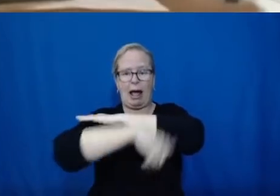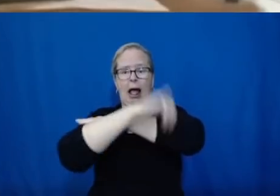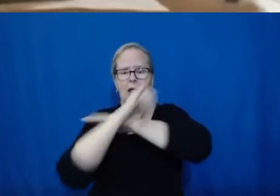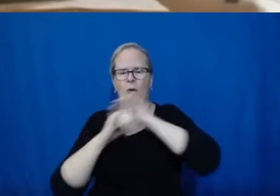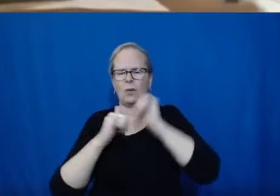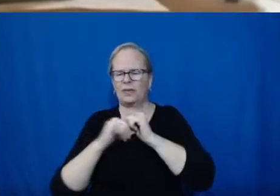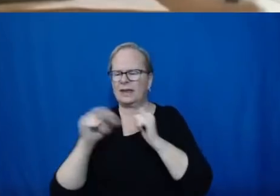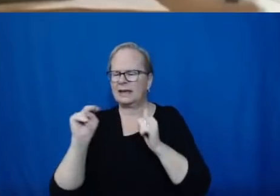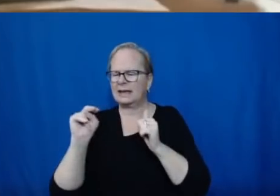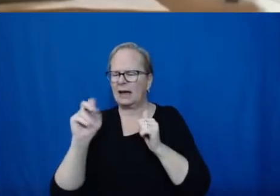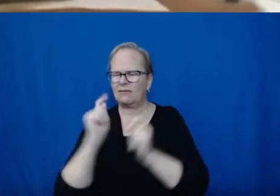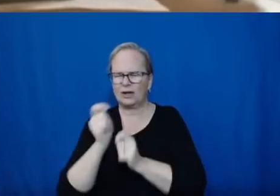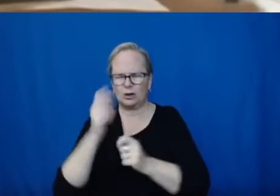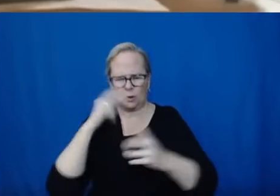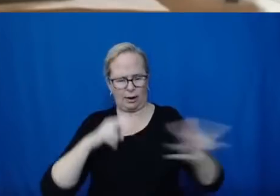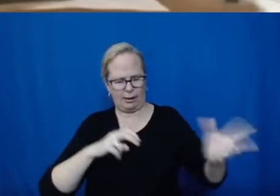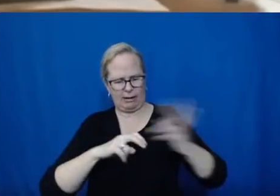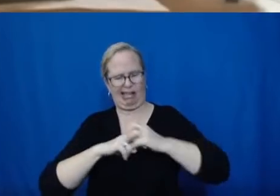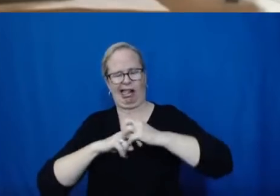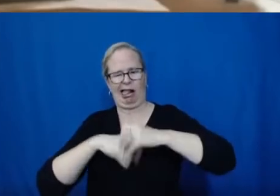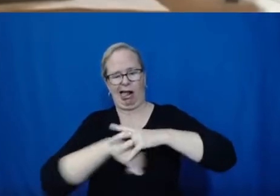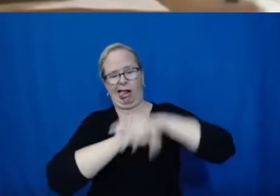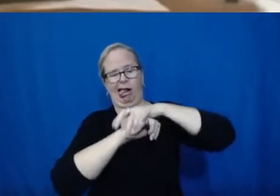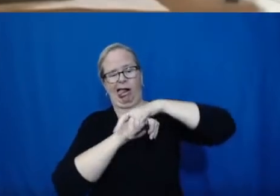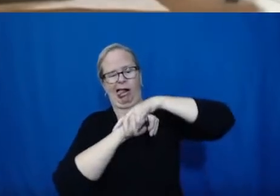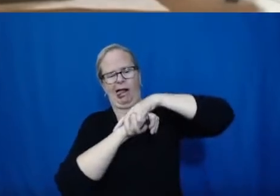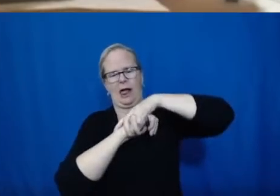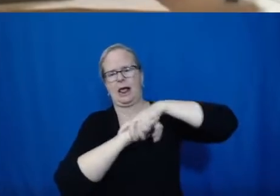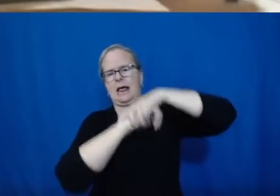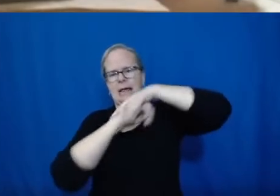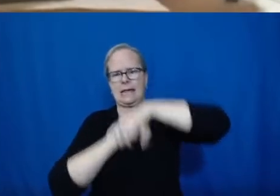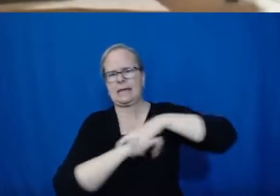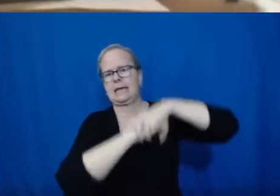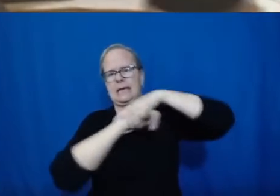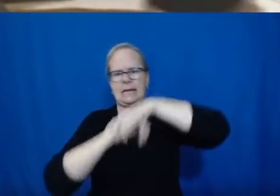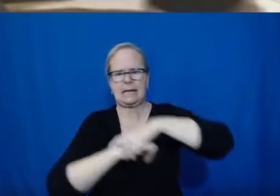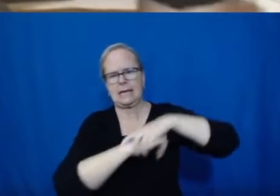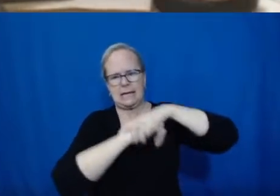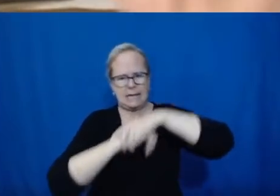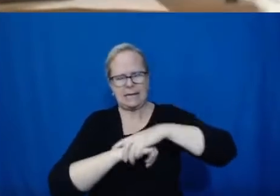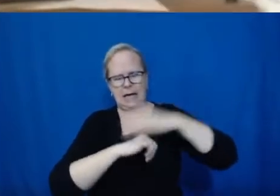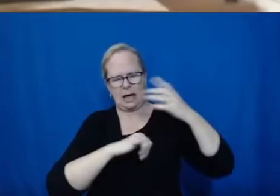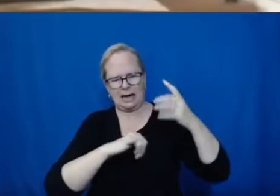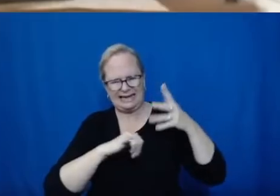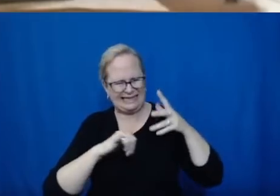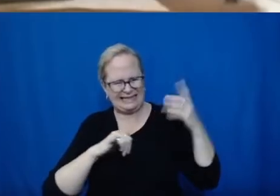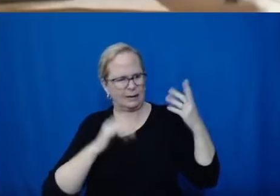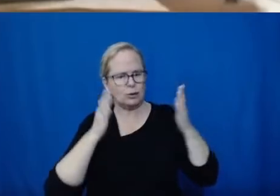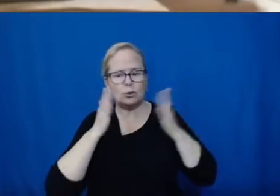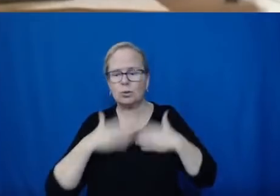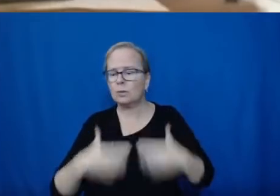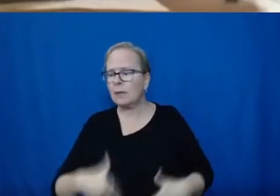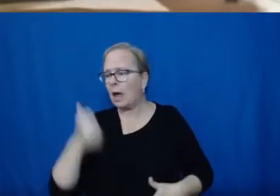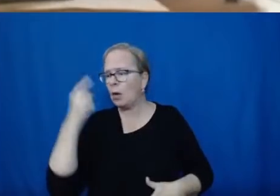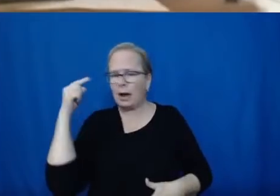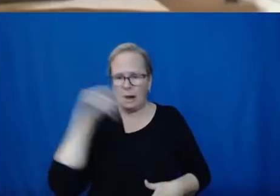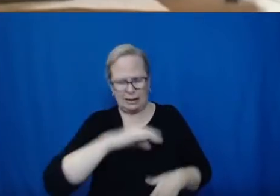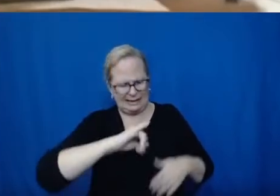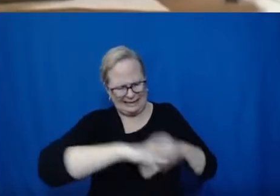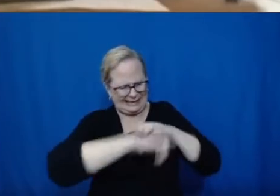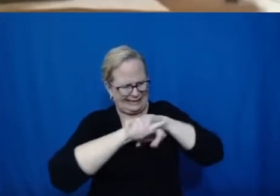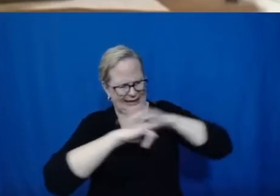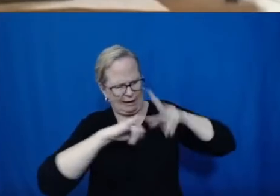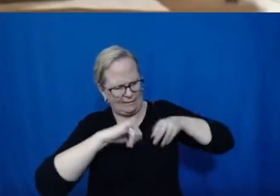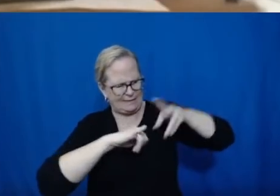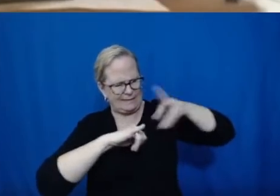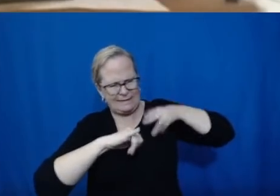and then humans come and they rescue the whale and they cut off the fishing gear, and yay, the humans saved the day. But the whale never